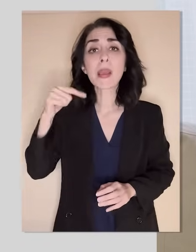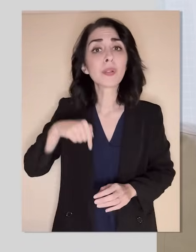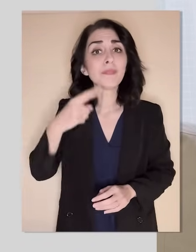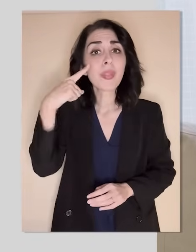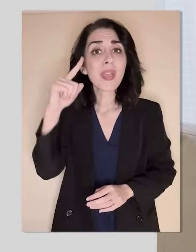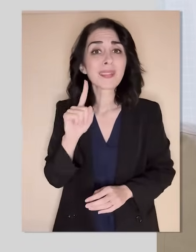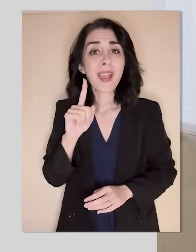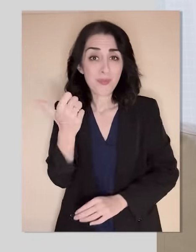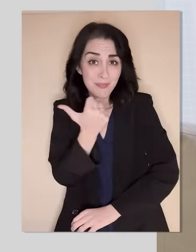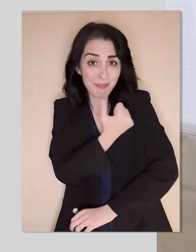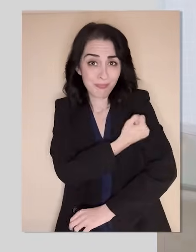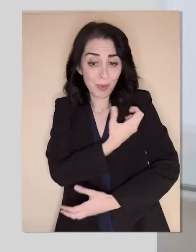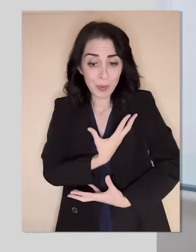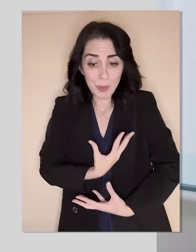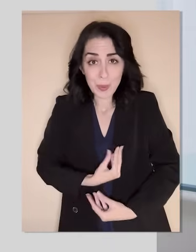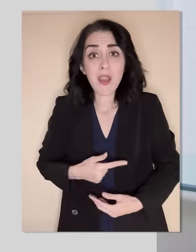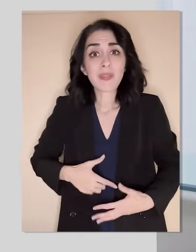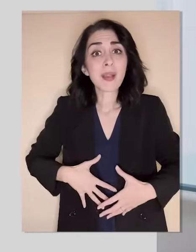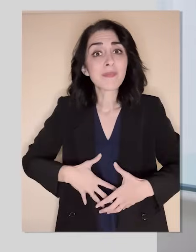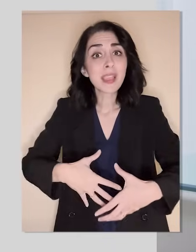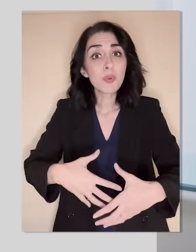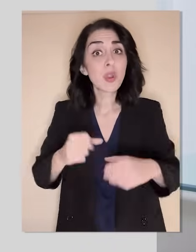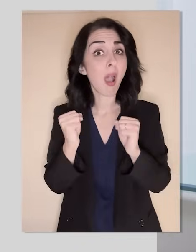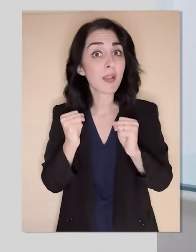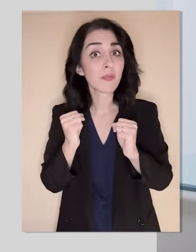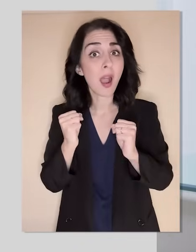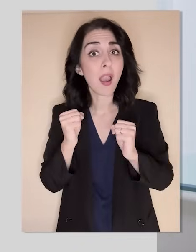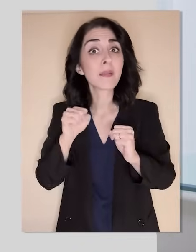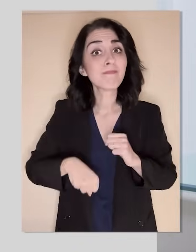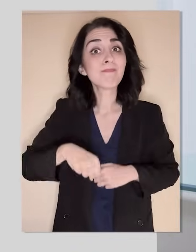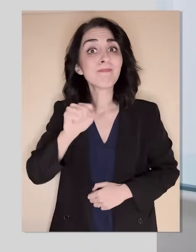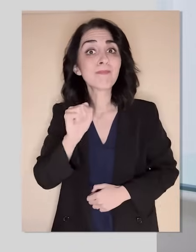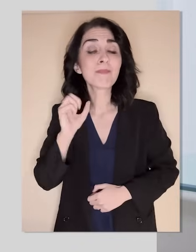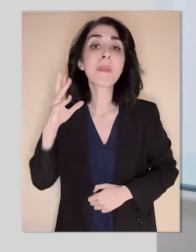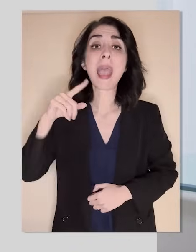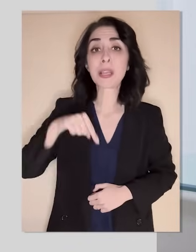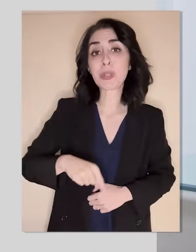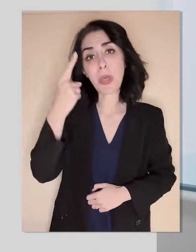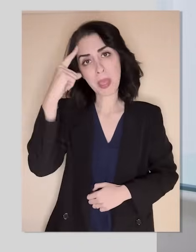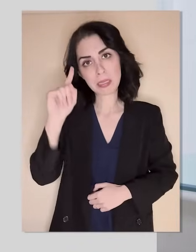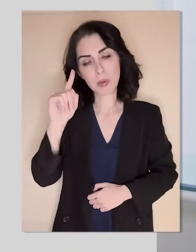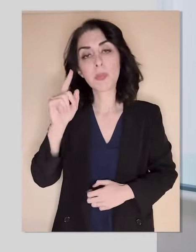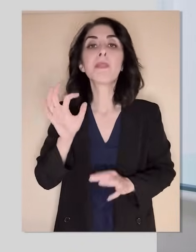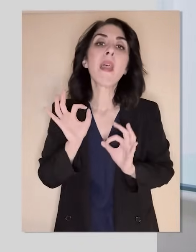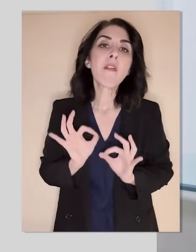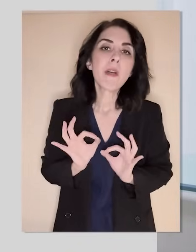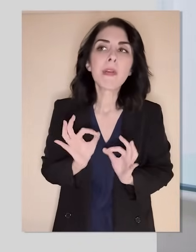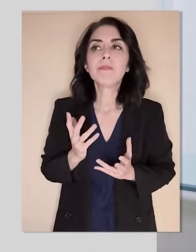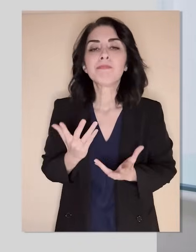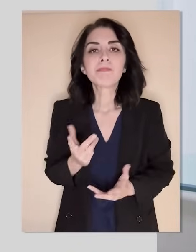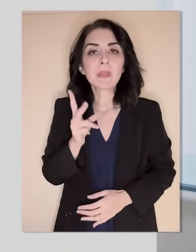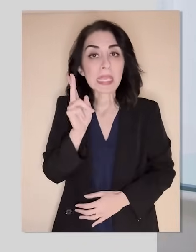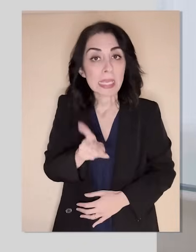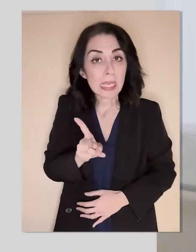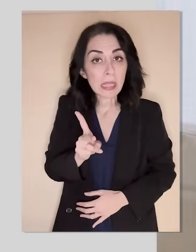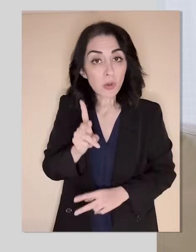are safe during pregnancy. So there is no actual danger proven, but we don't know, and it's definite that